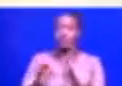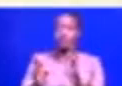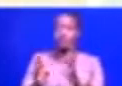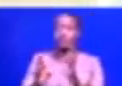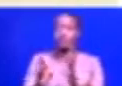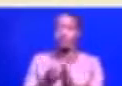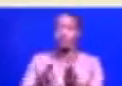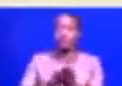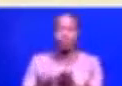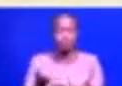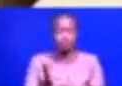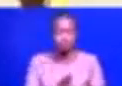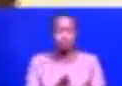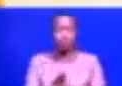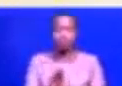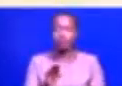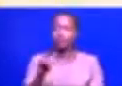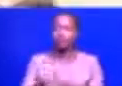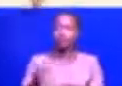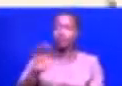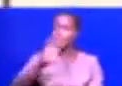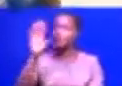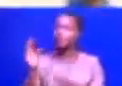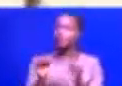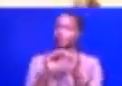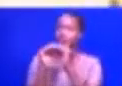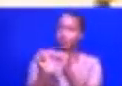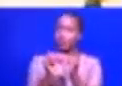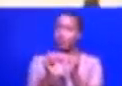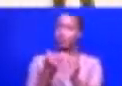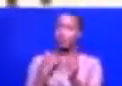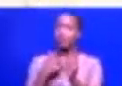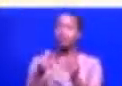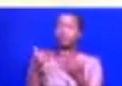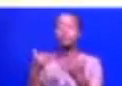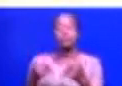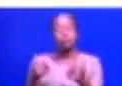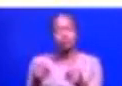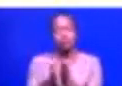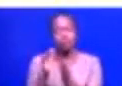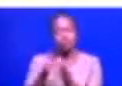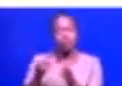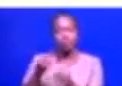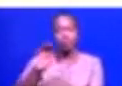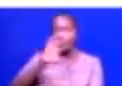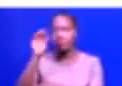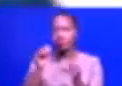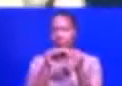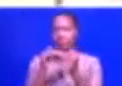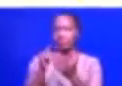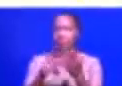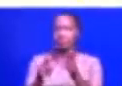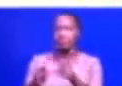we have already bounced back into the continental level, and we are claiming back our spot within the continental level. And what we